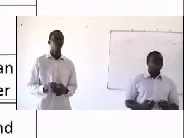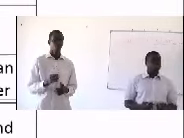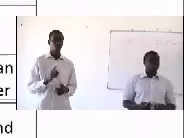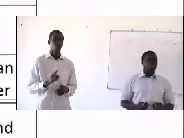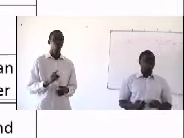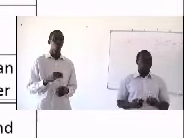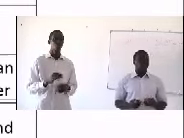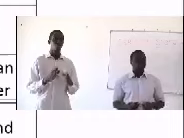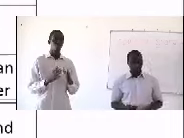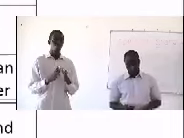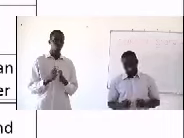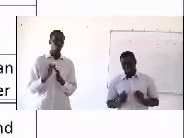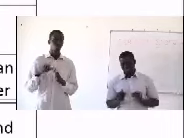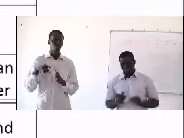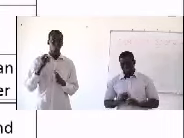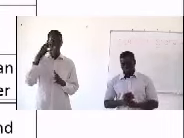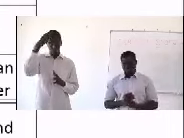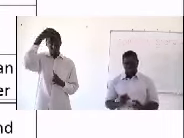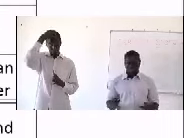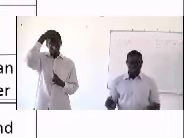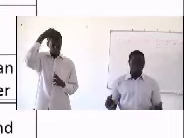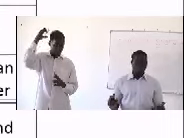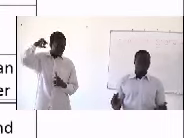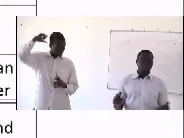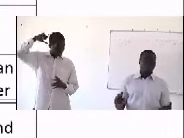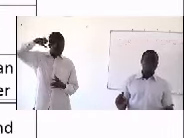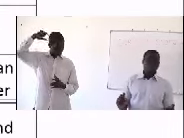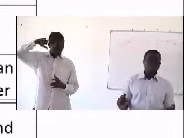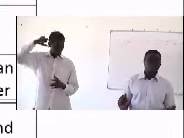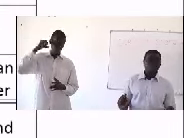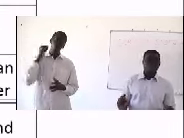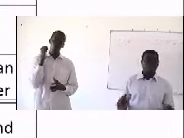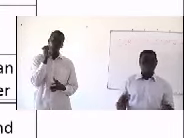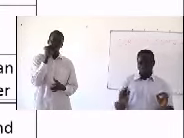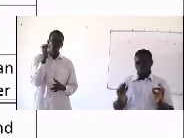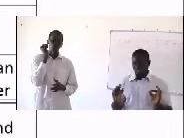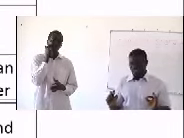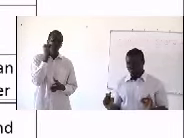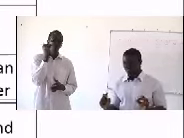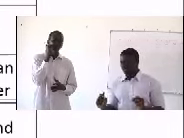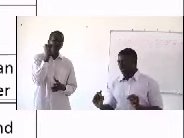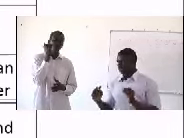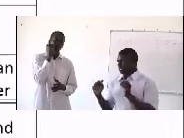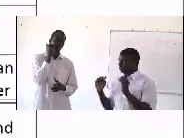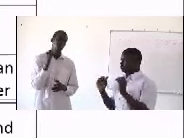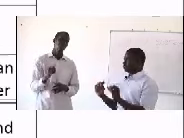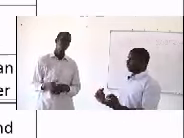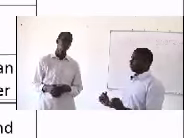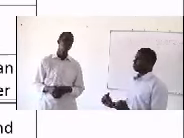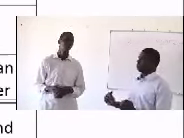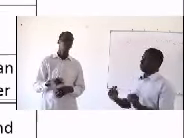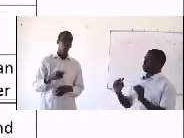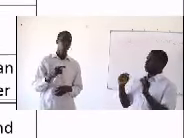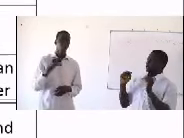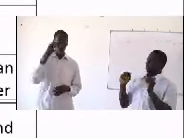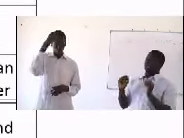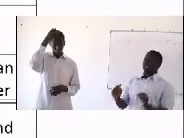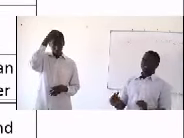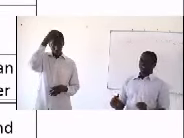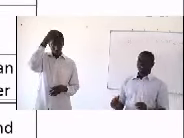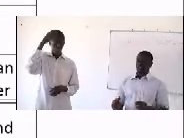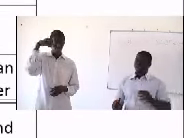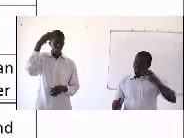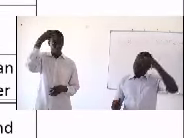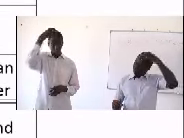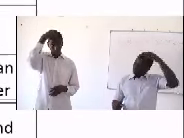is controlled by the brain and the spinal cord only. Nervous system, it is controlled by the